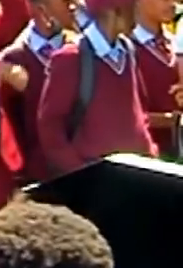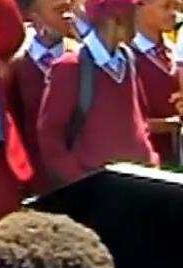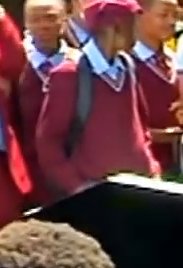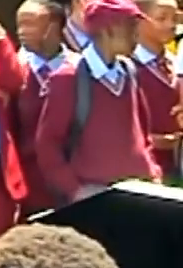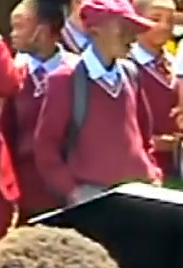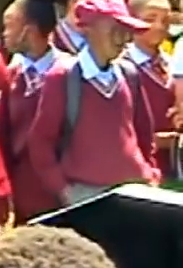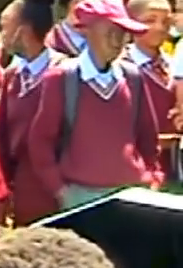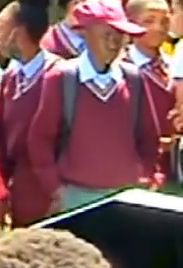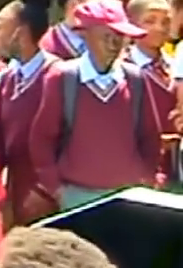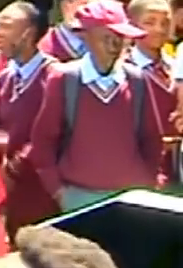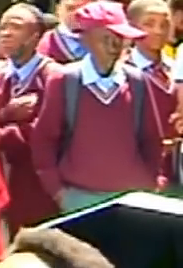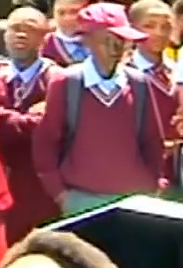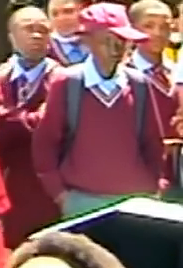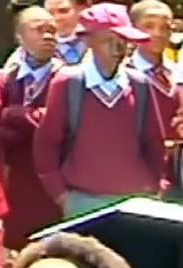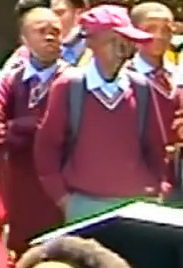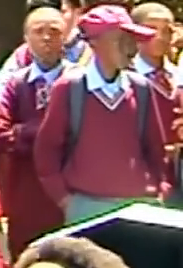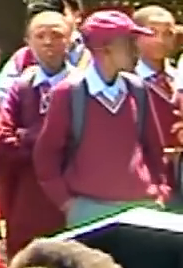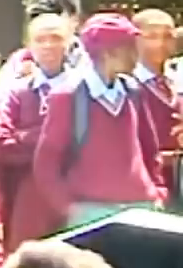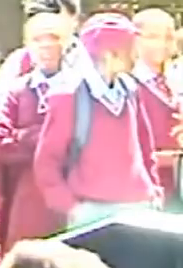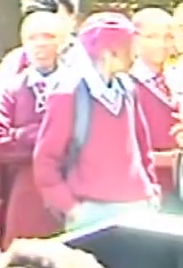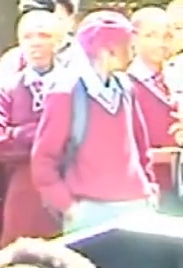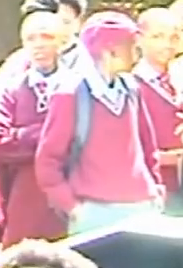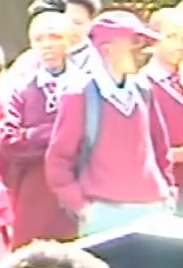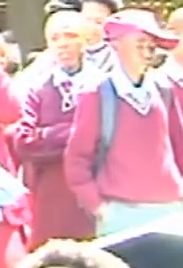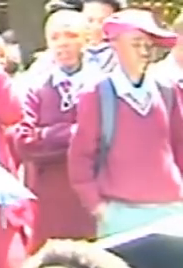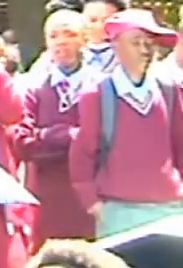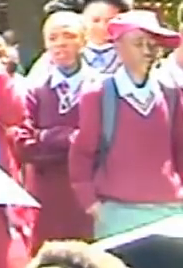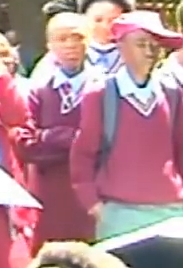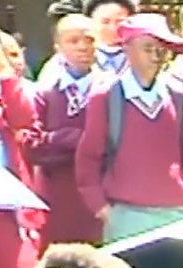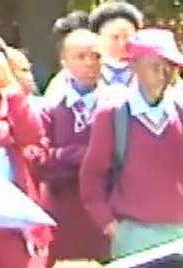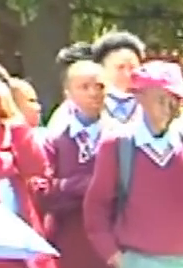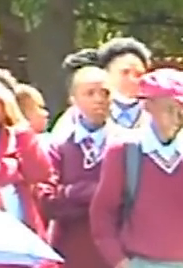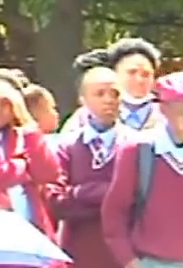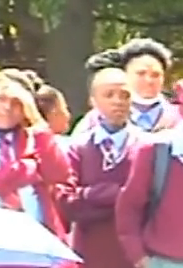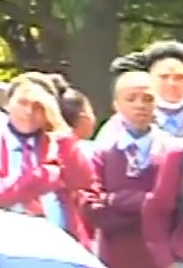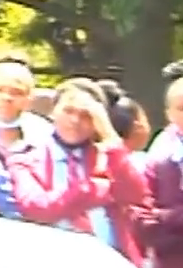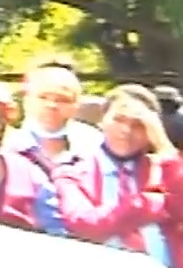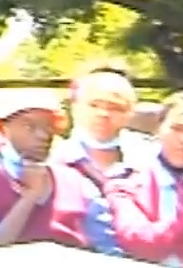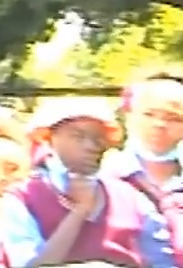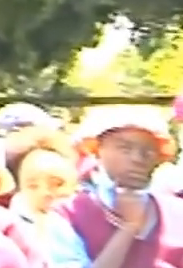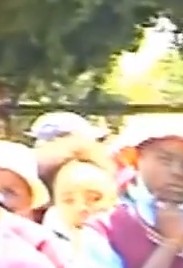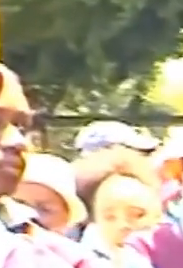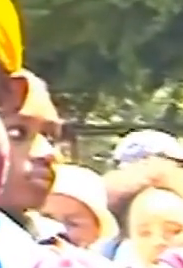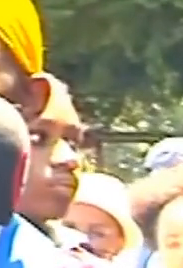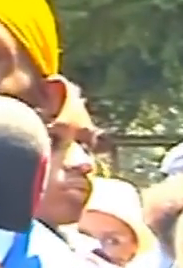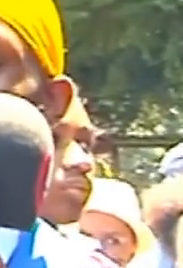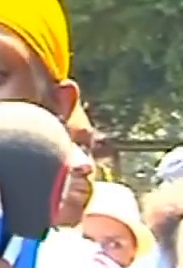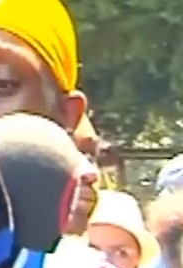whatever it takes, they might have oppressed our grandparents and